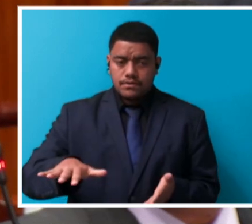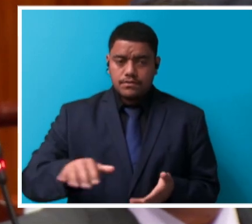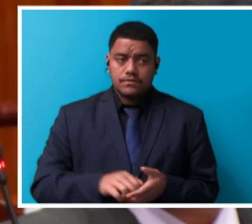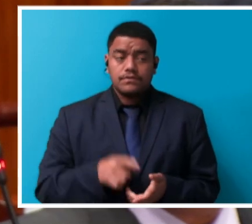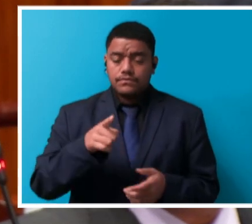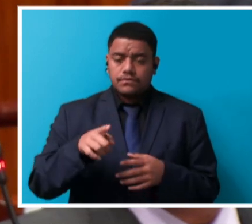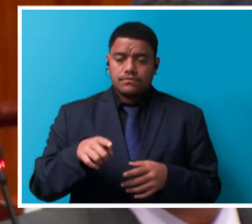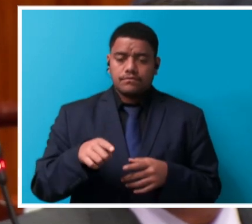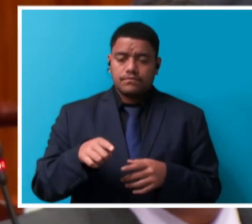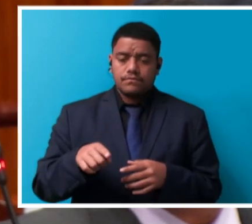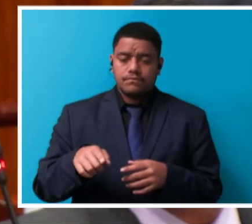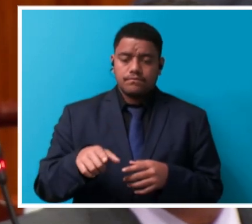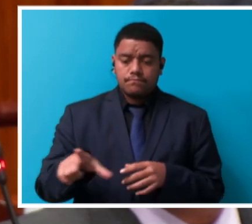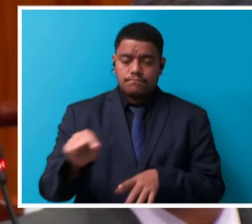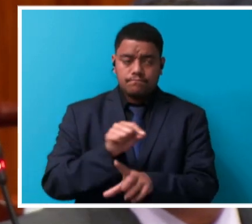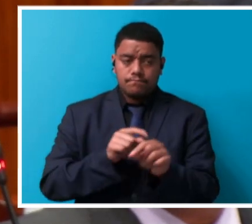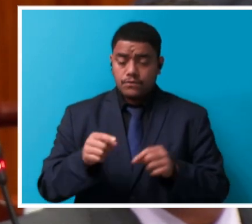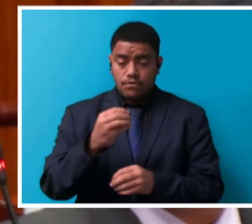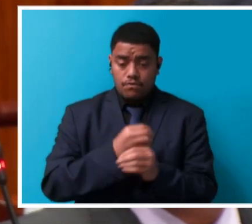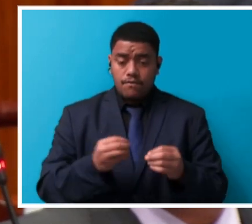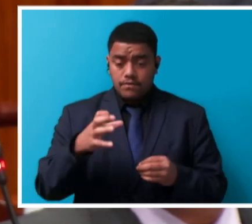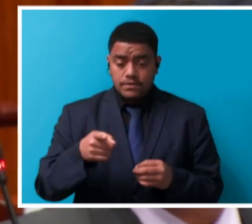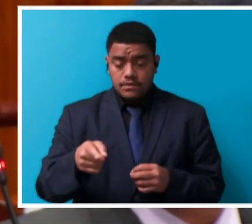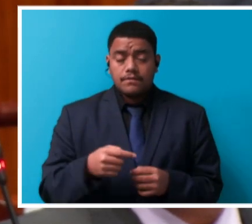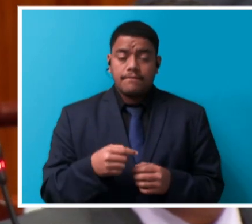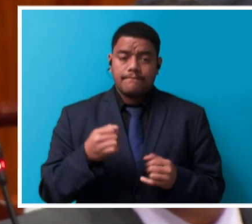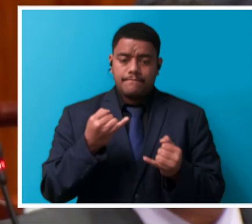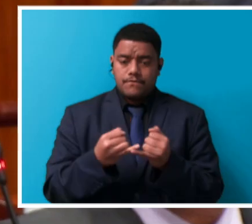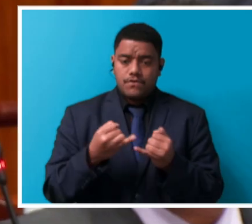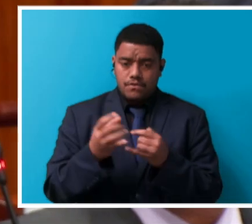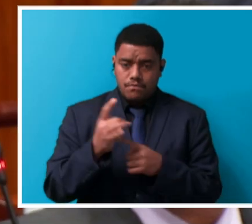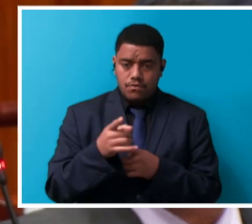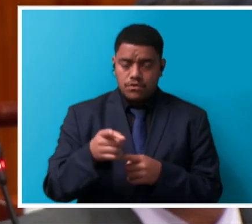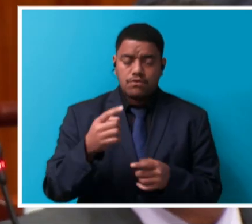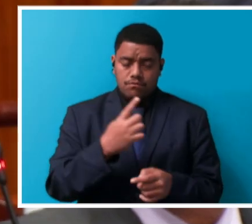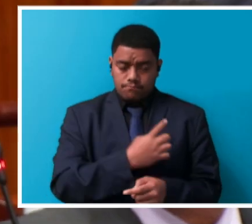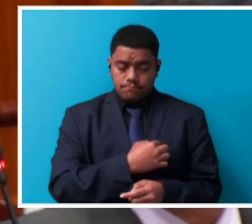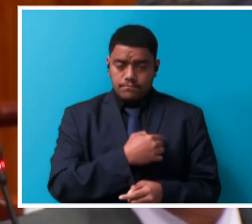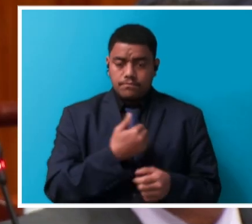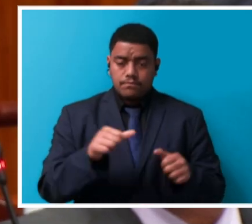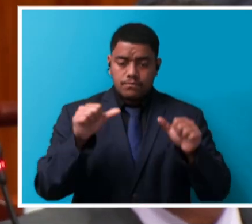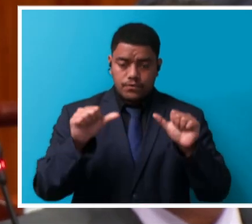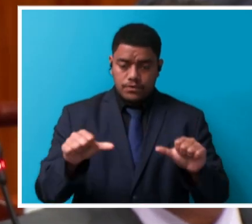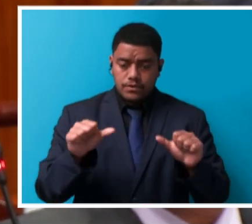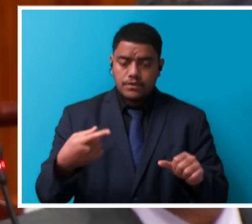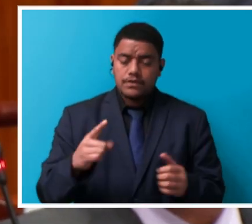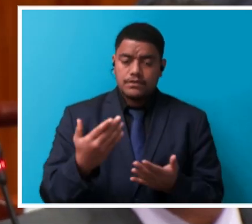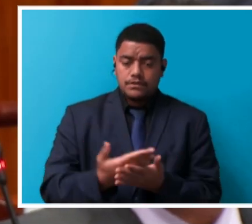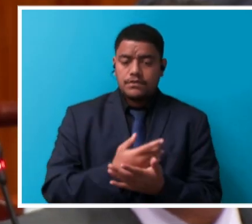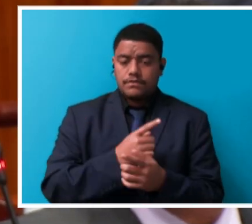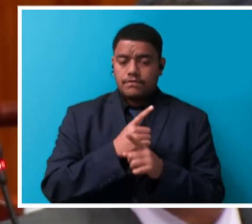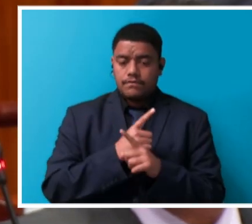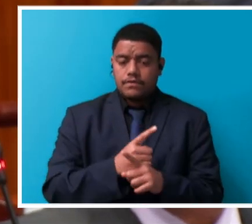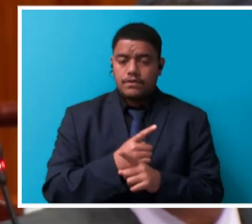recruitment of country liaison officers is a tangible demonstration of this commitment to protecting and safeguarding the